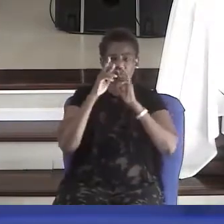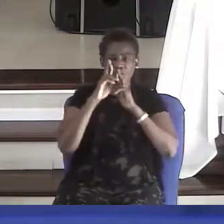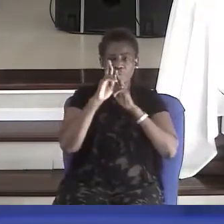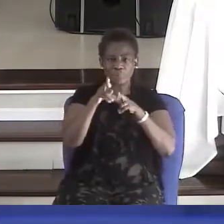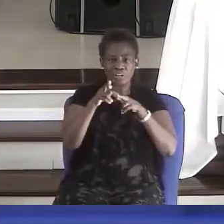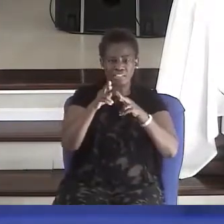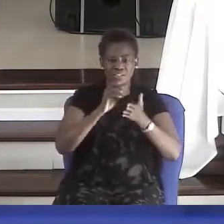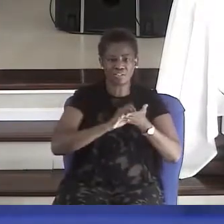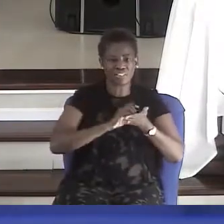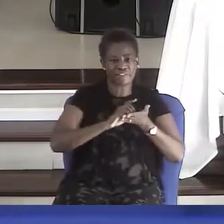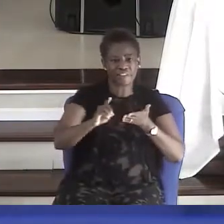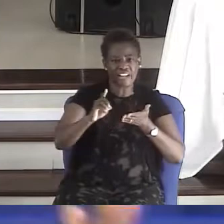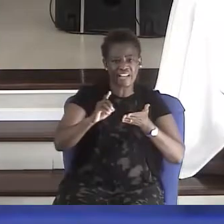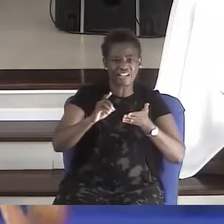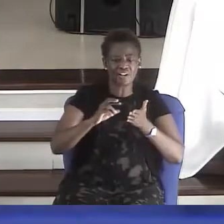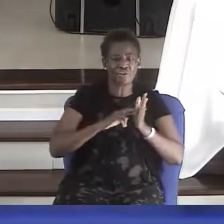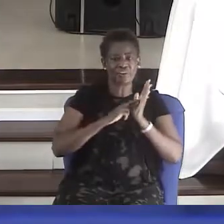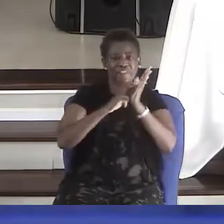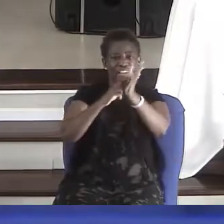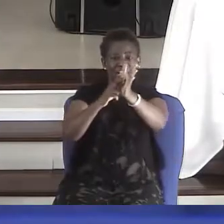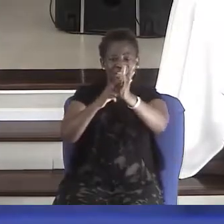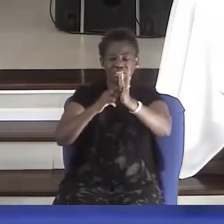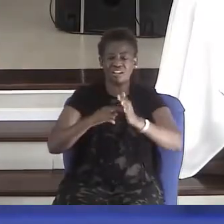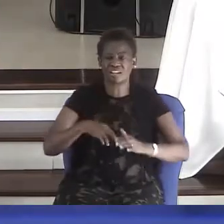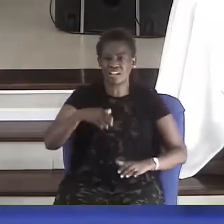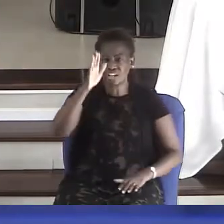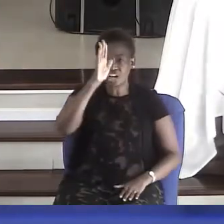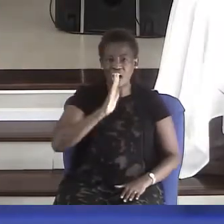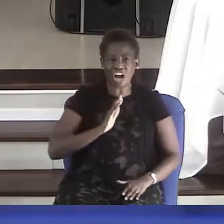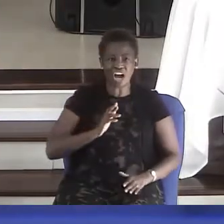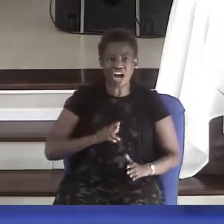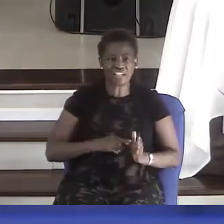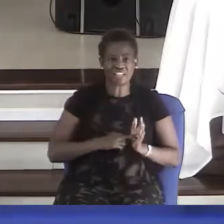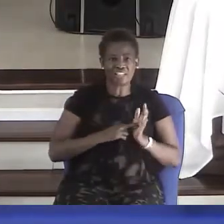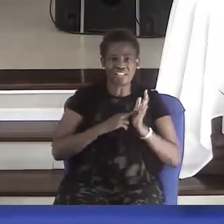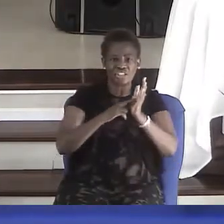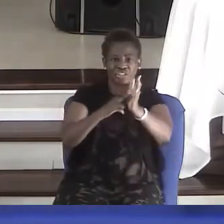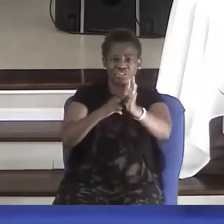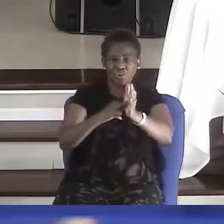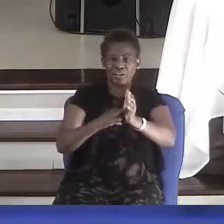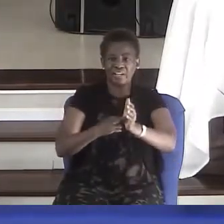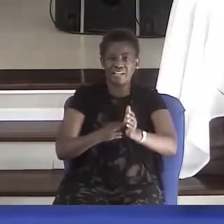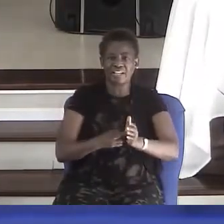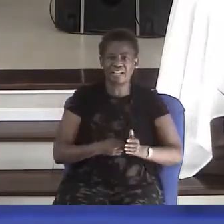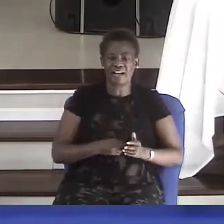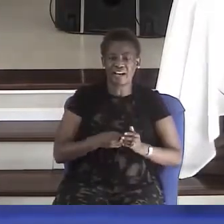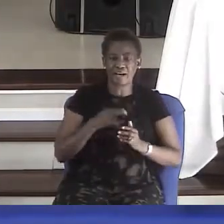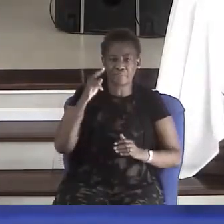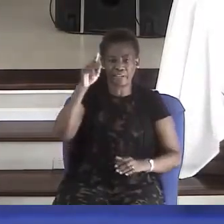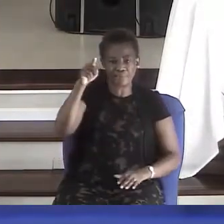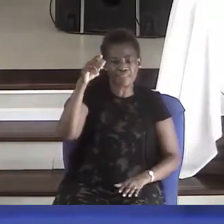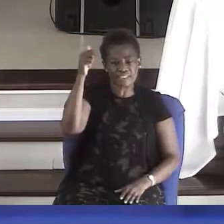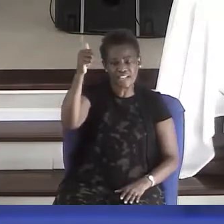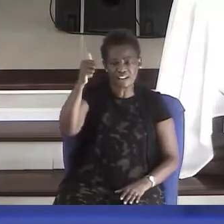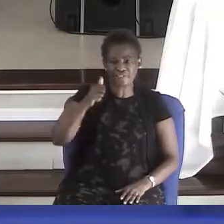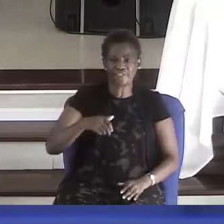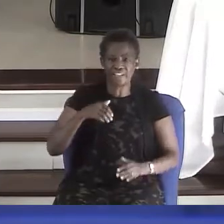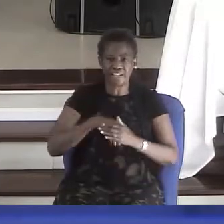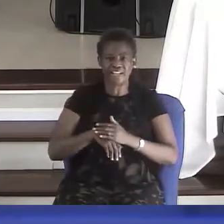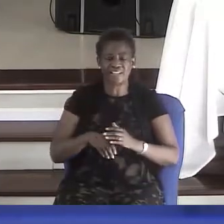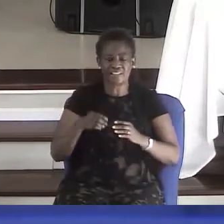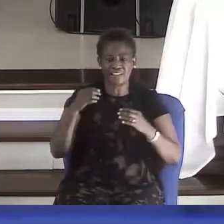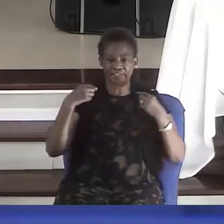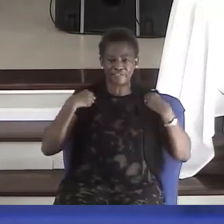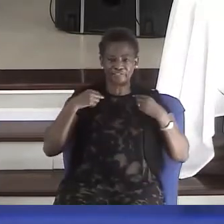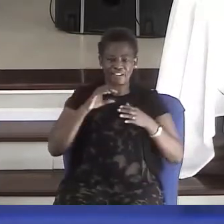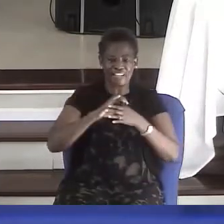God revealing Himself, manifesting Himself in the flesh. And if you don't worry, heaven won't